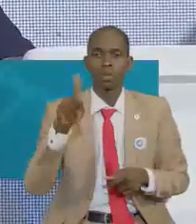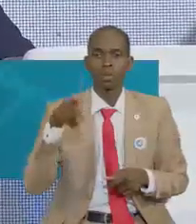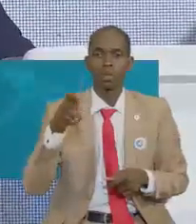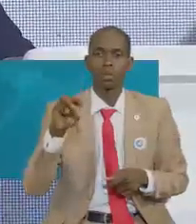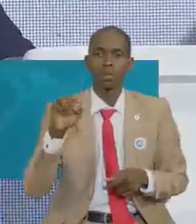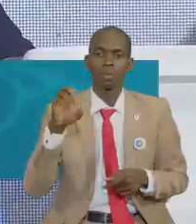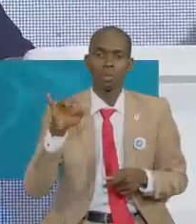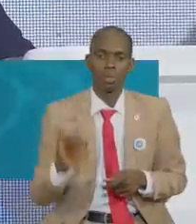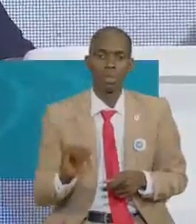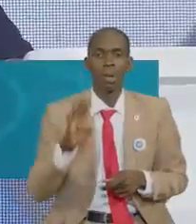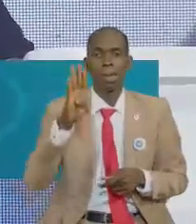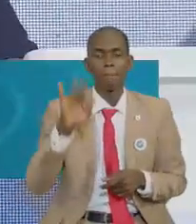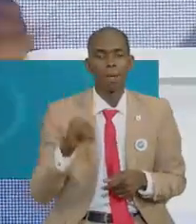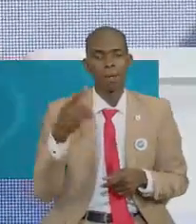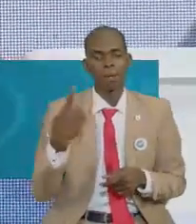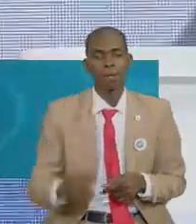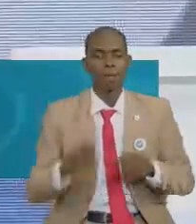Jesus.